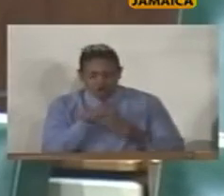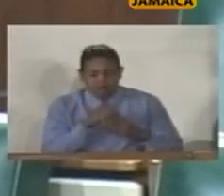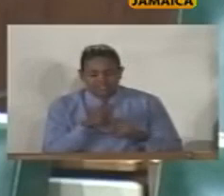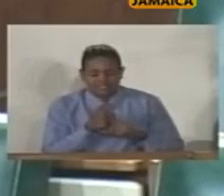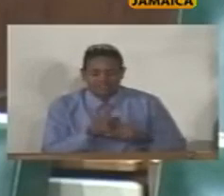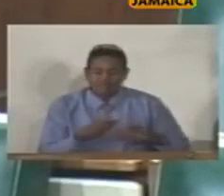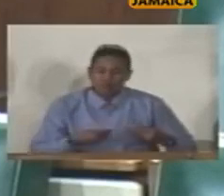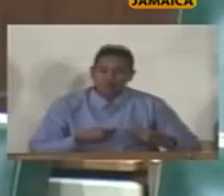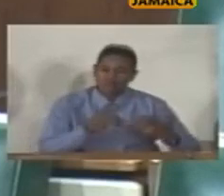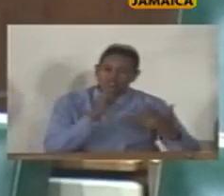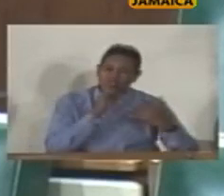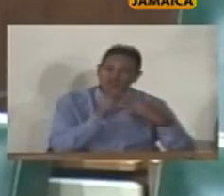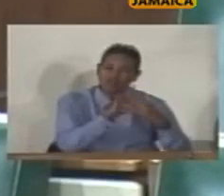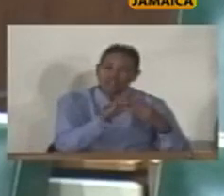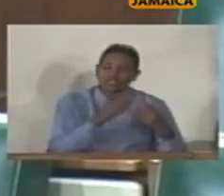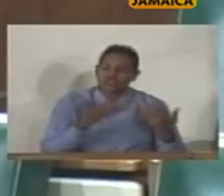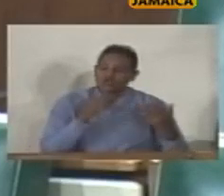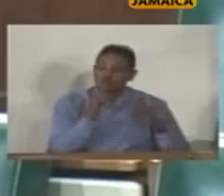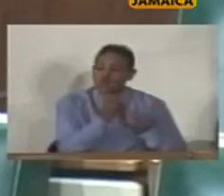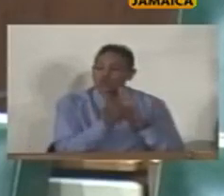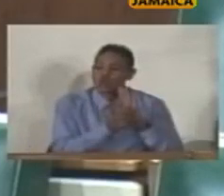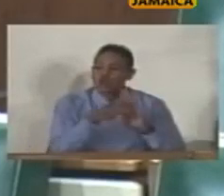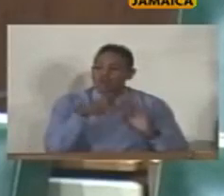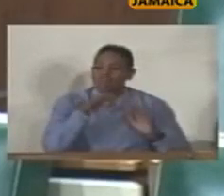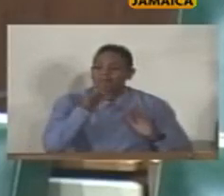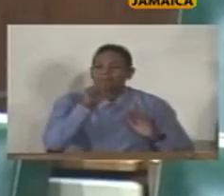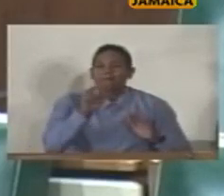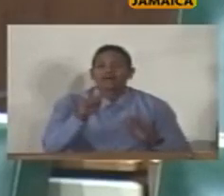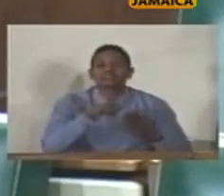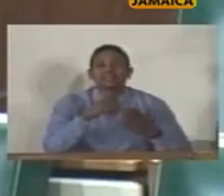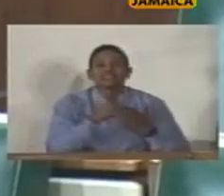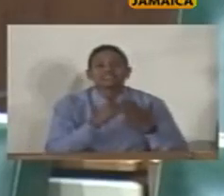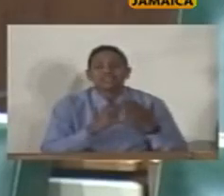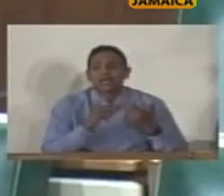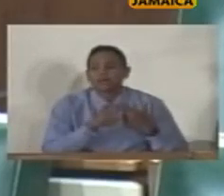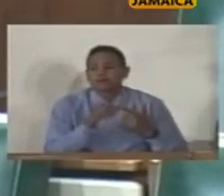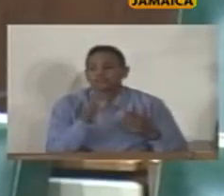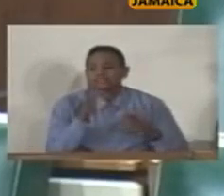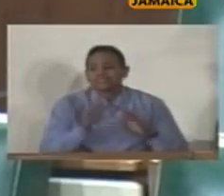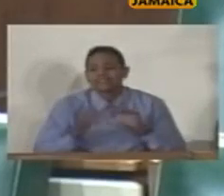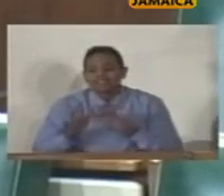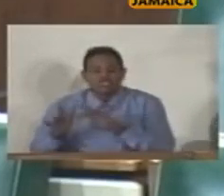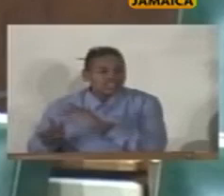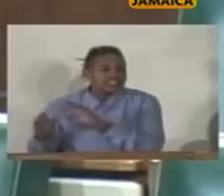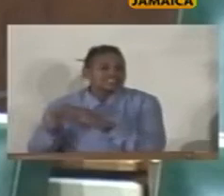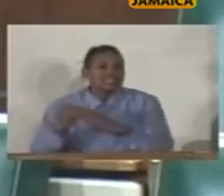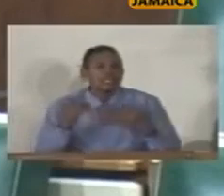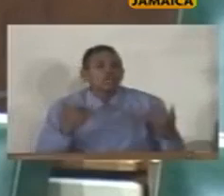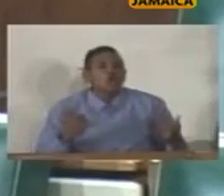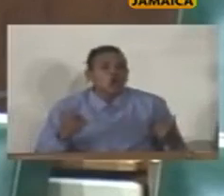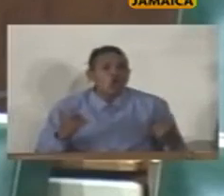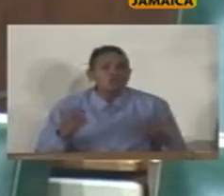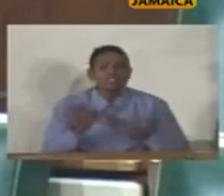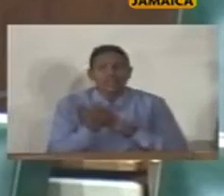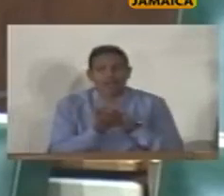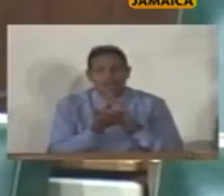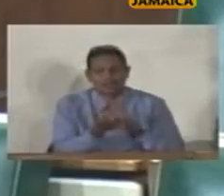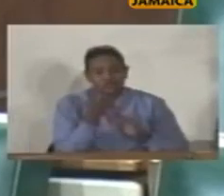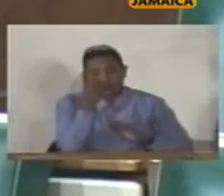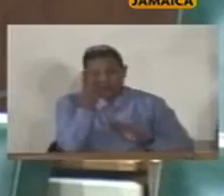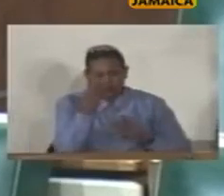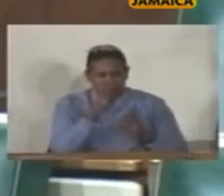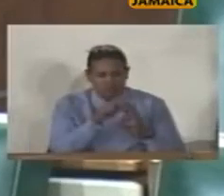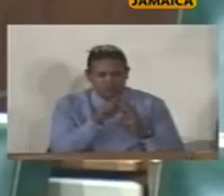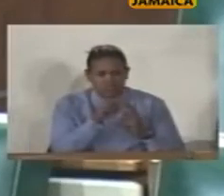provisions relating to the law of patents and designs, as the deficiencies in the current acts, the two of them,